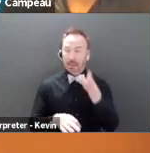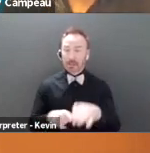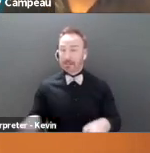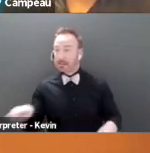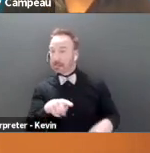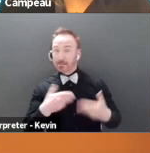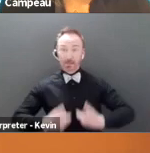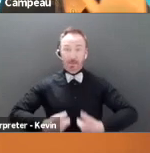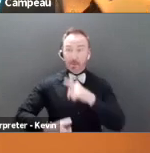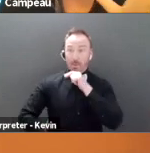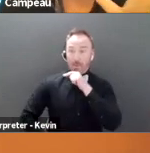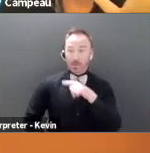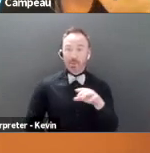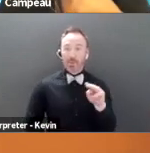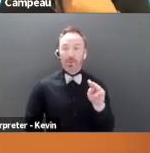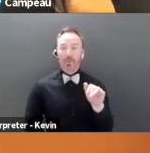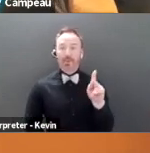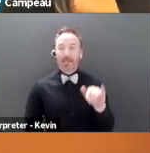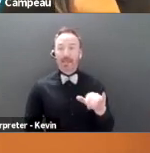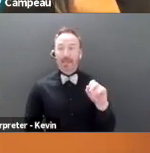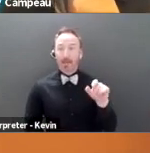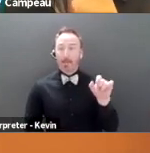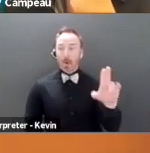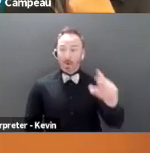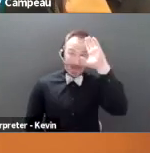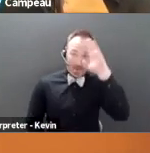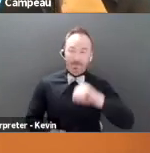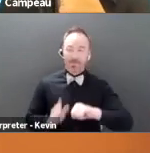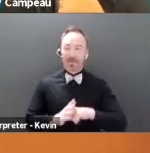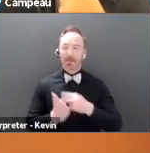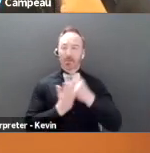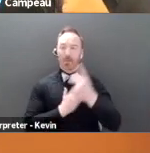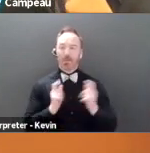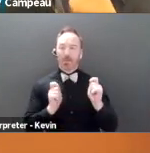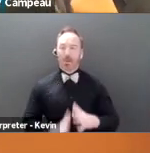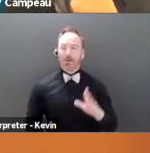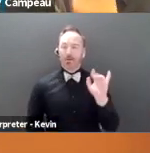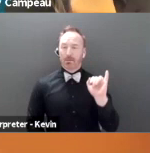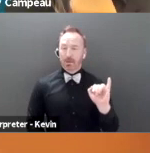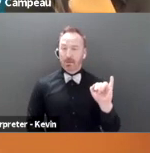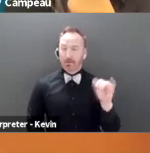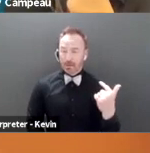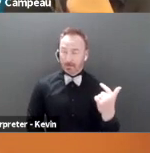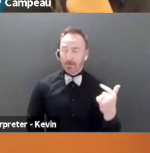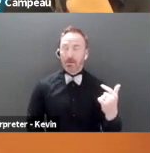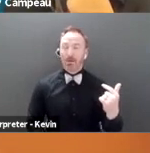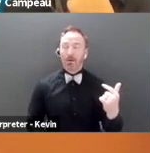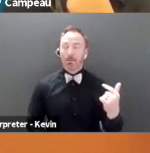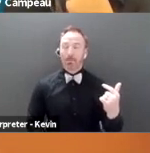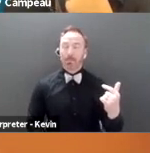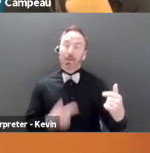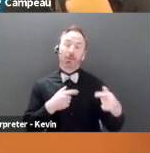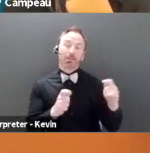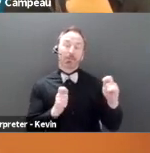who I am Mickey Kempo. Hello, I am a program manager at Innovation Guelph, and I am also the manager